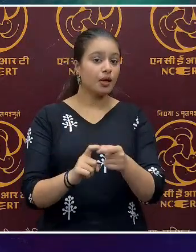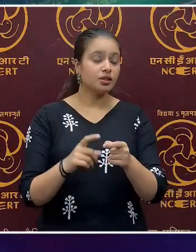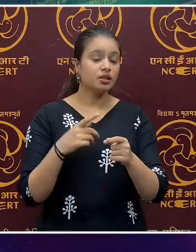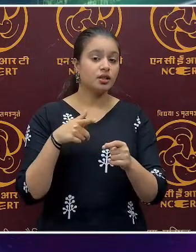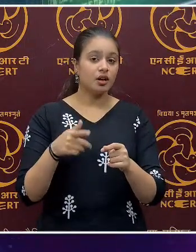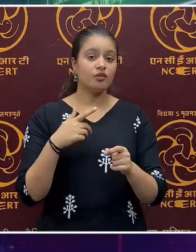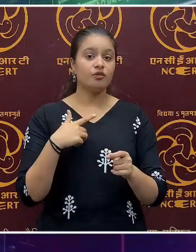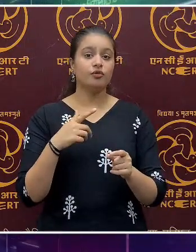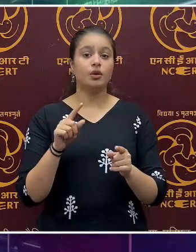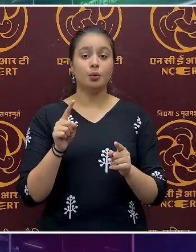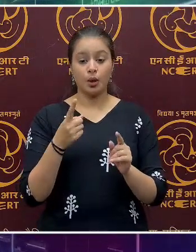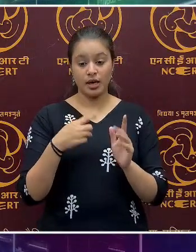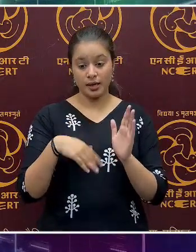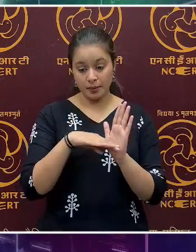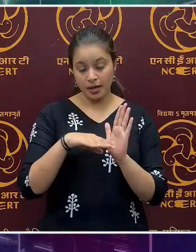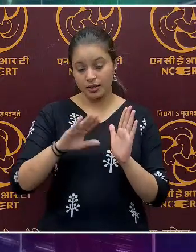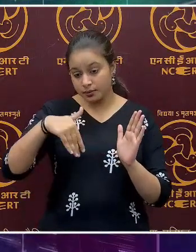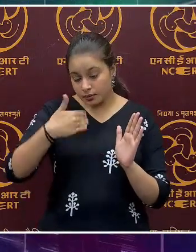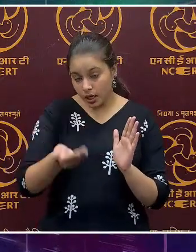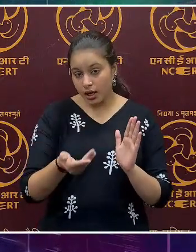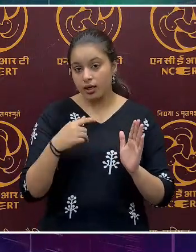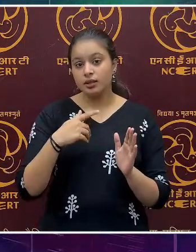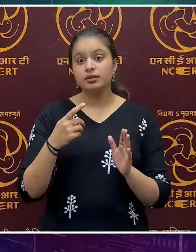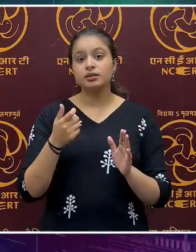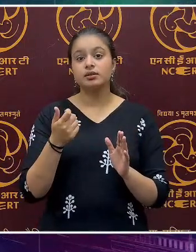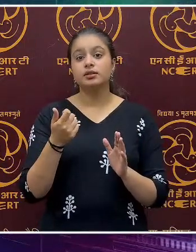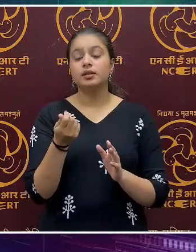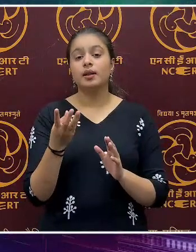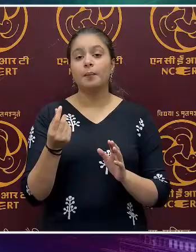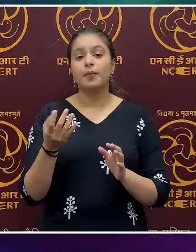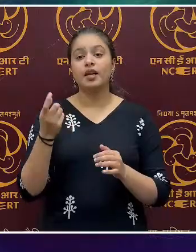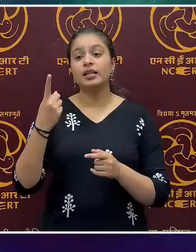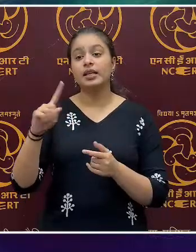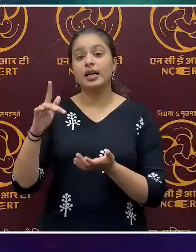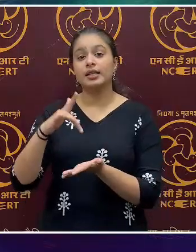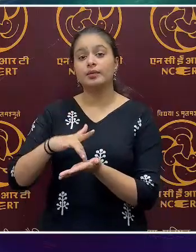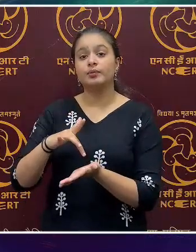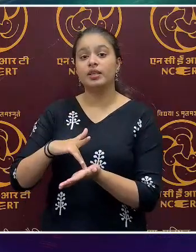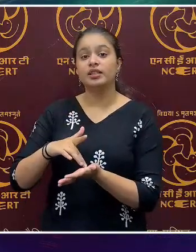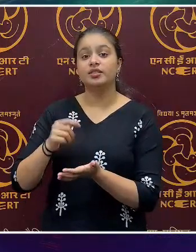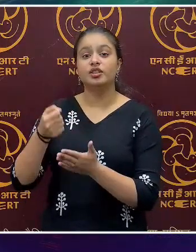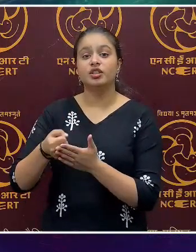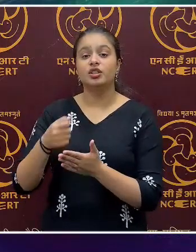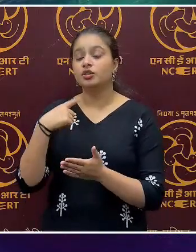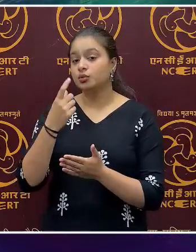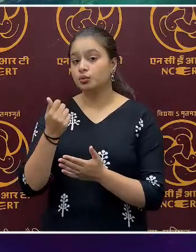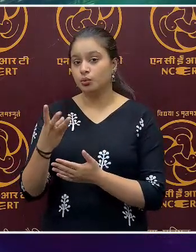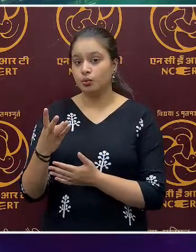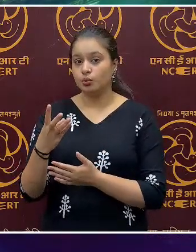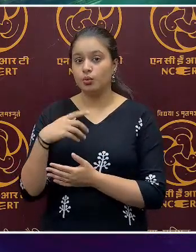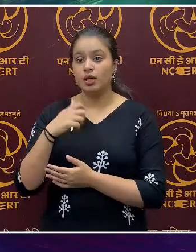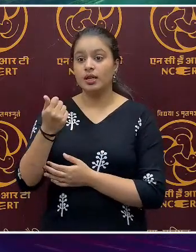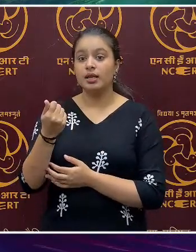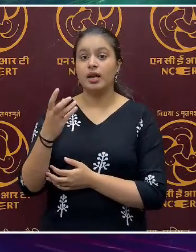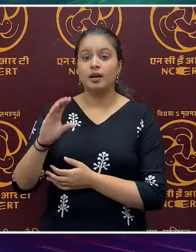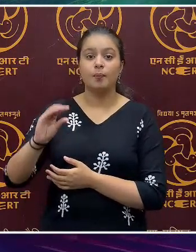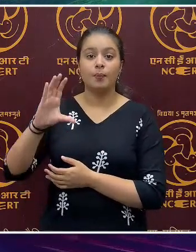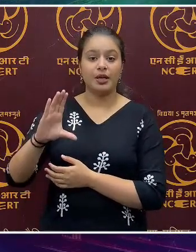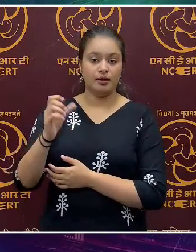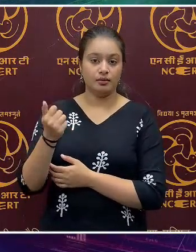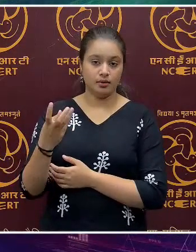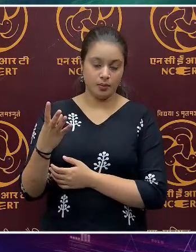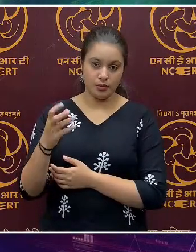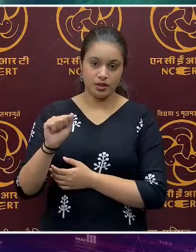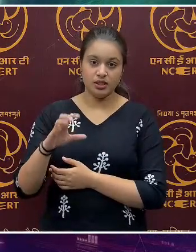the first pass of the bubble sort in the ascending order, which element reaches its correct position. You can see the user have marked in the largest element, that is